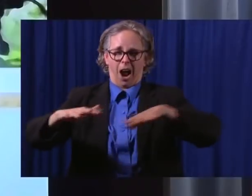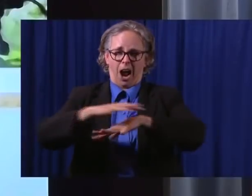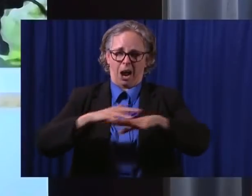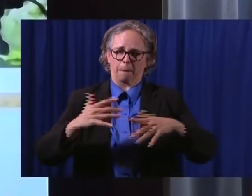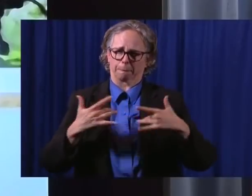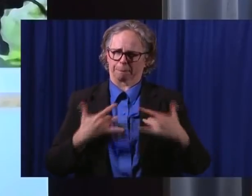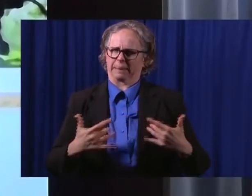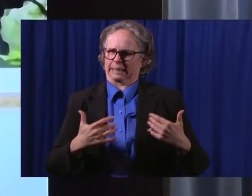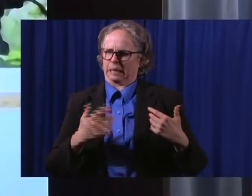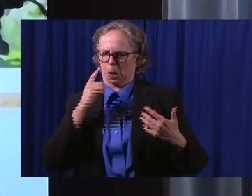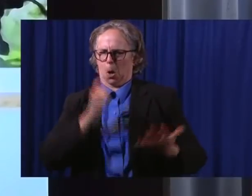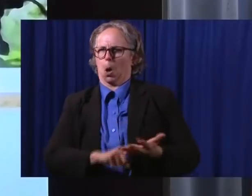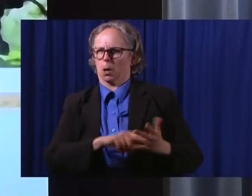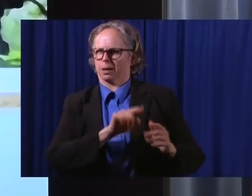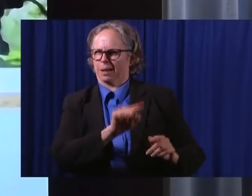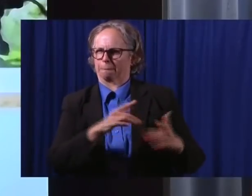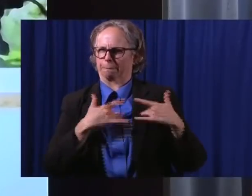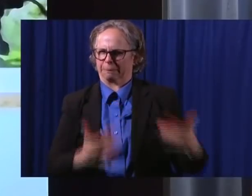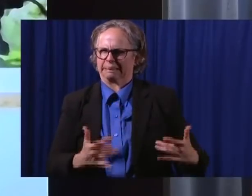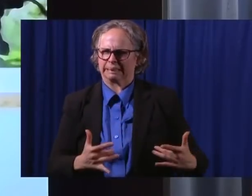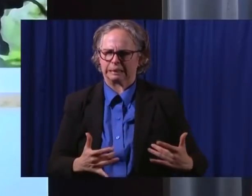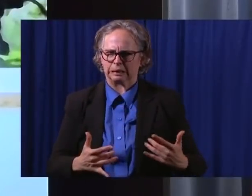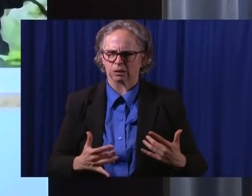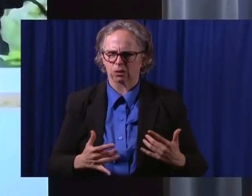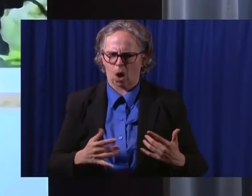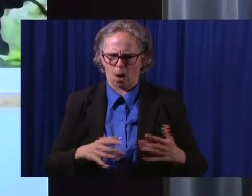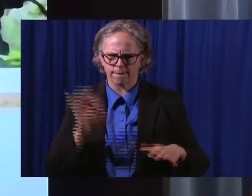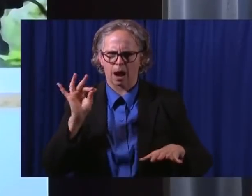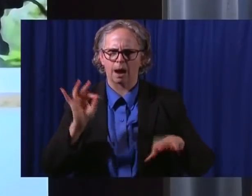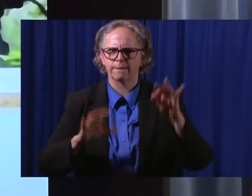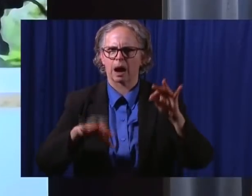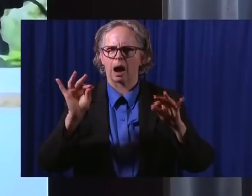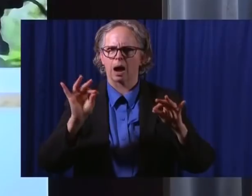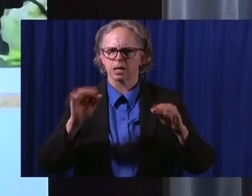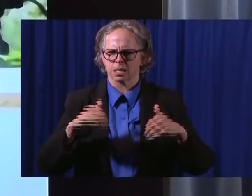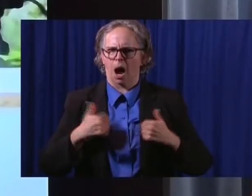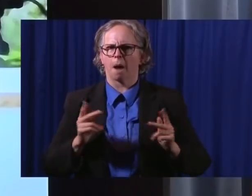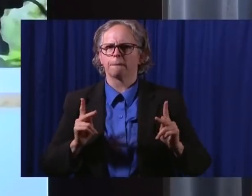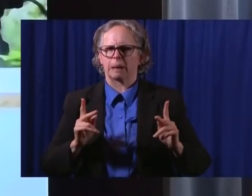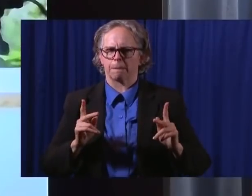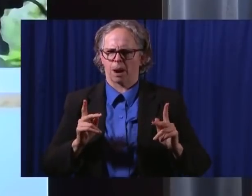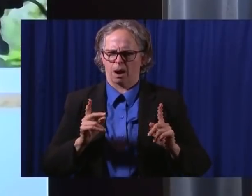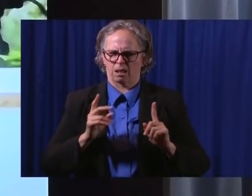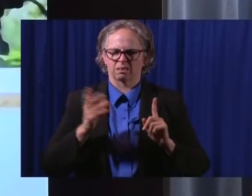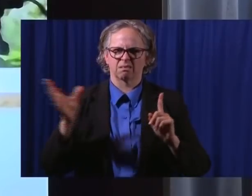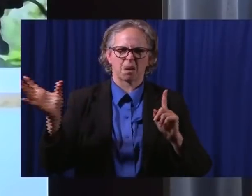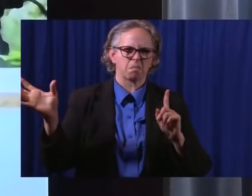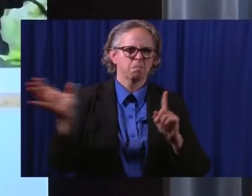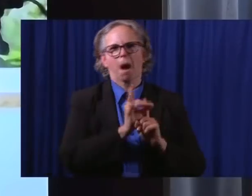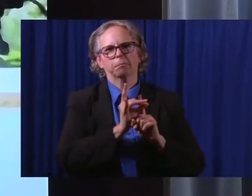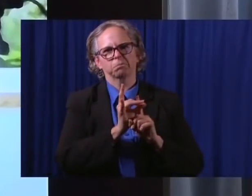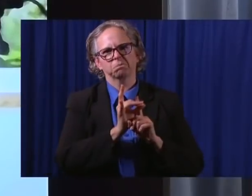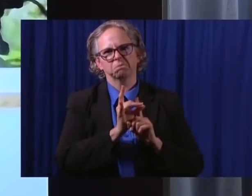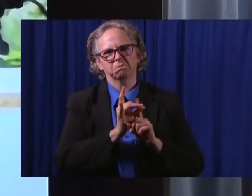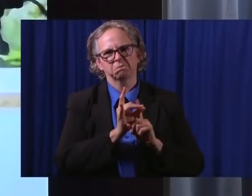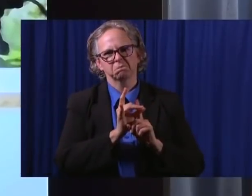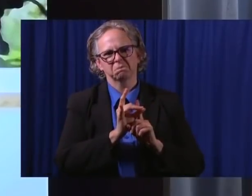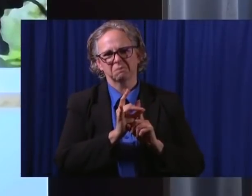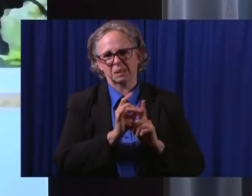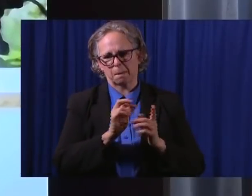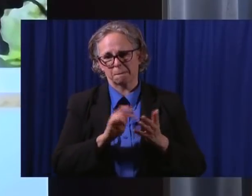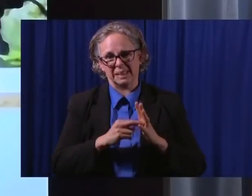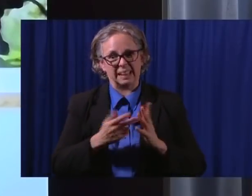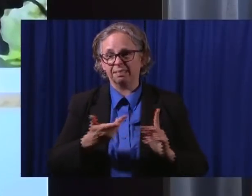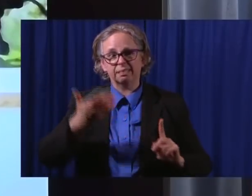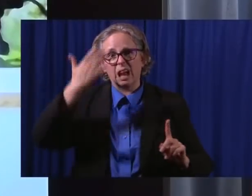people beginning to get this disease and perhaps being able to spread it unwittingly to others